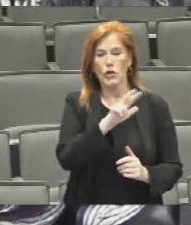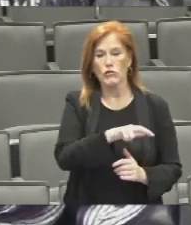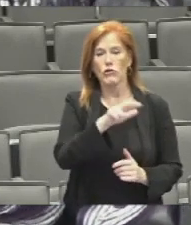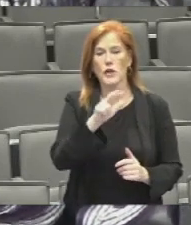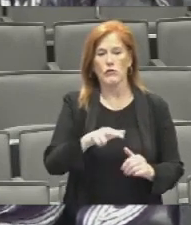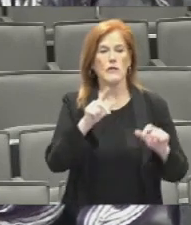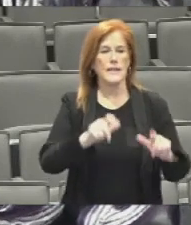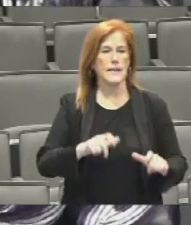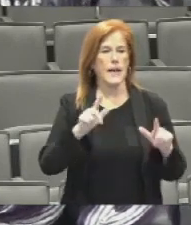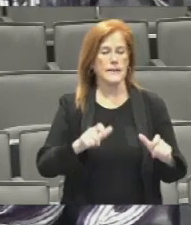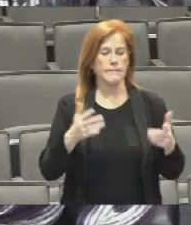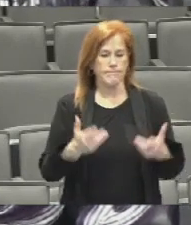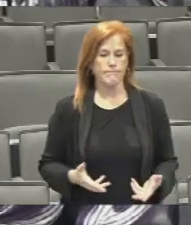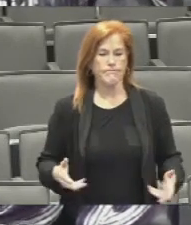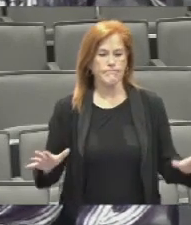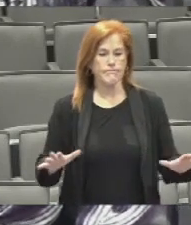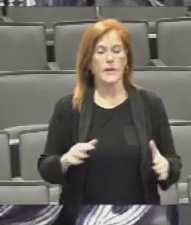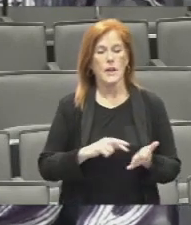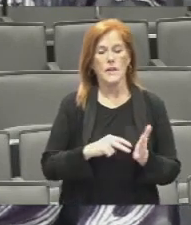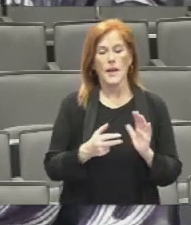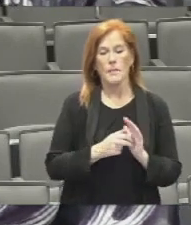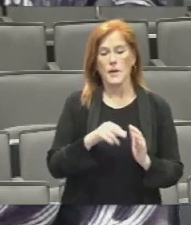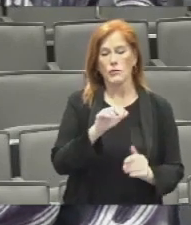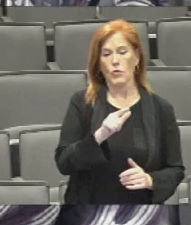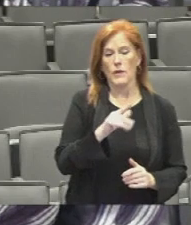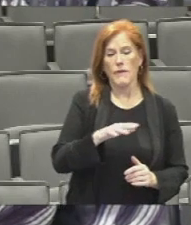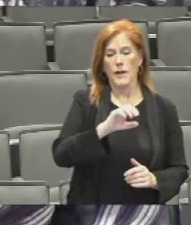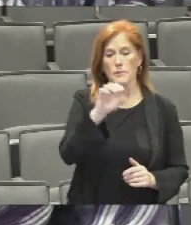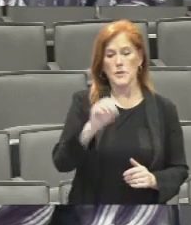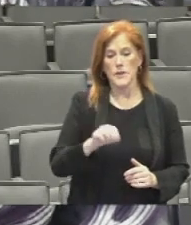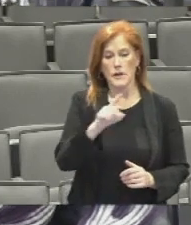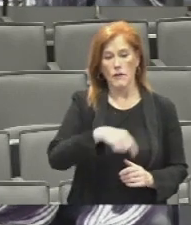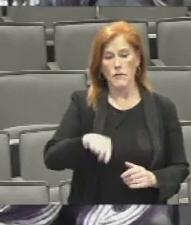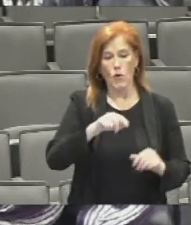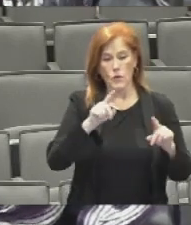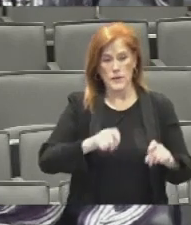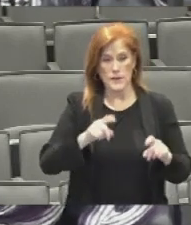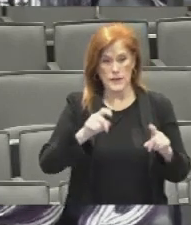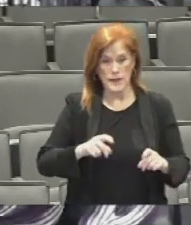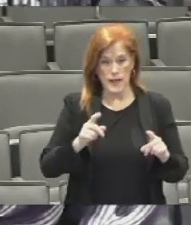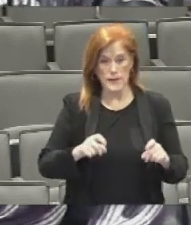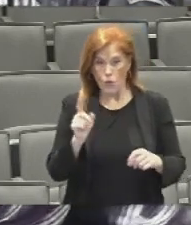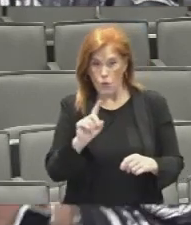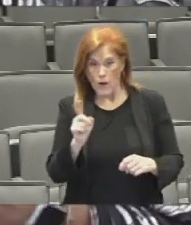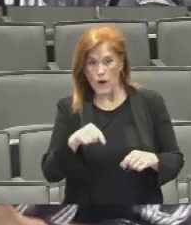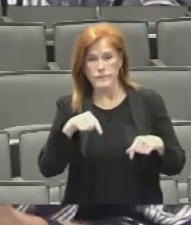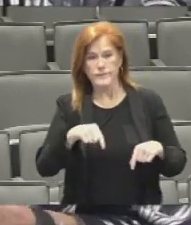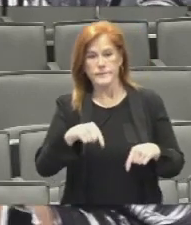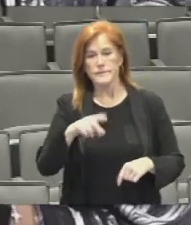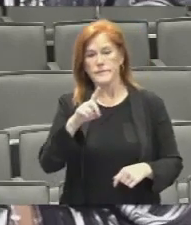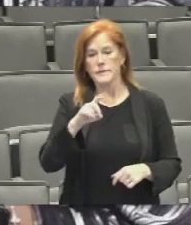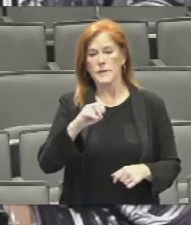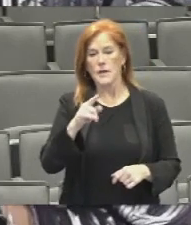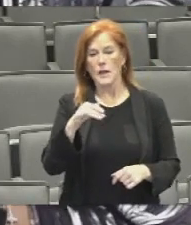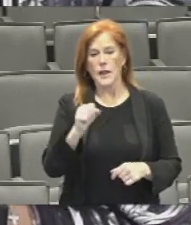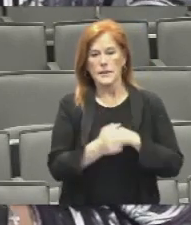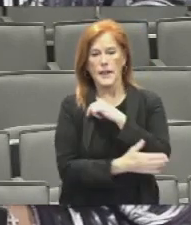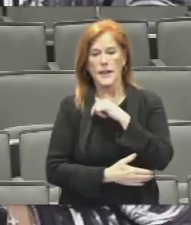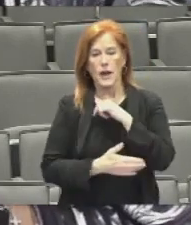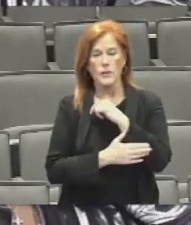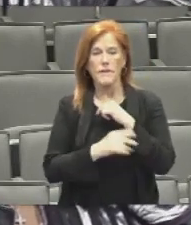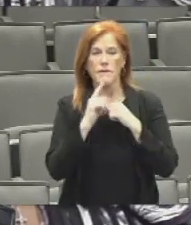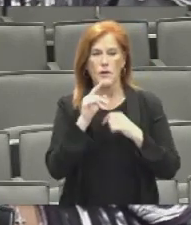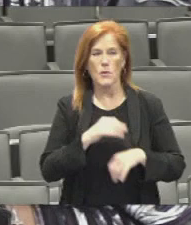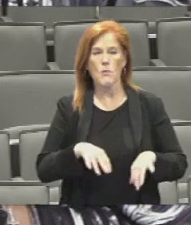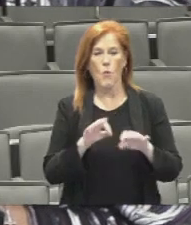72,333 tests. So 25% of those tests have been done in Douglas County. I think we always need to compare